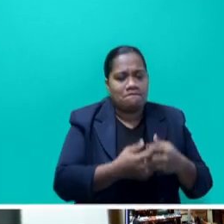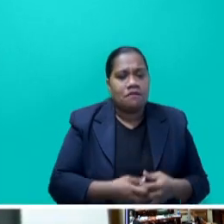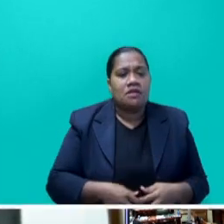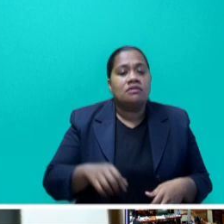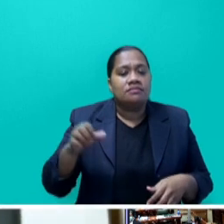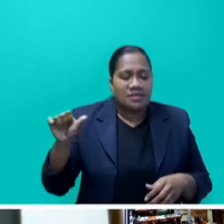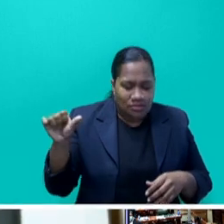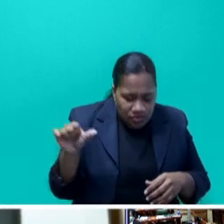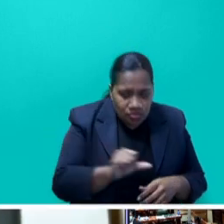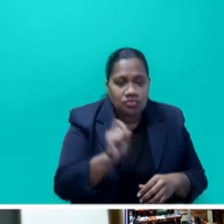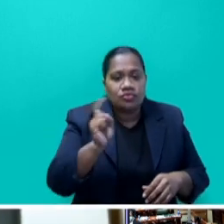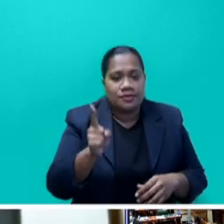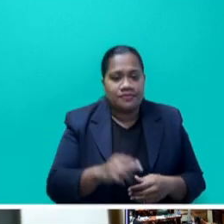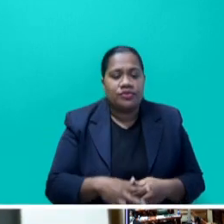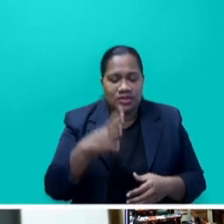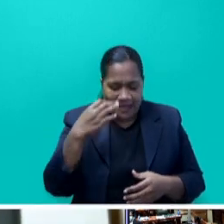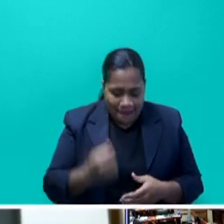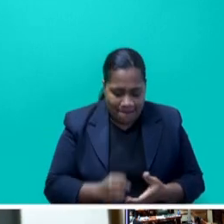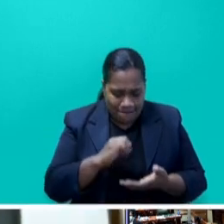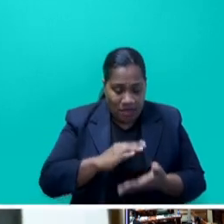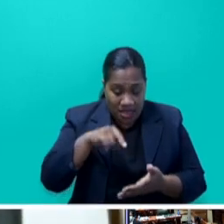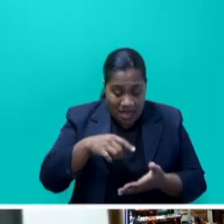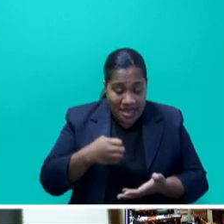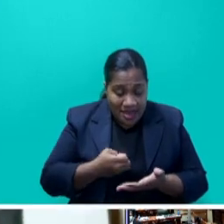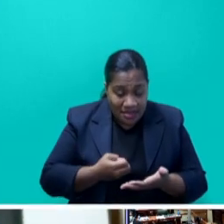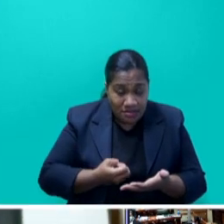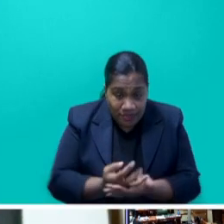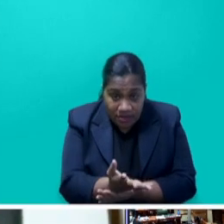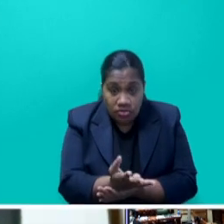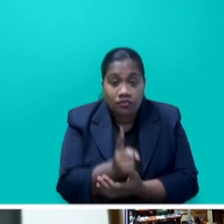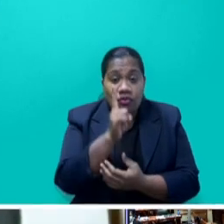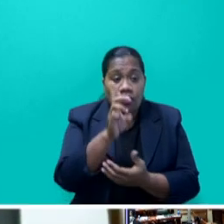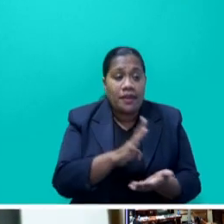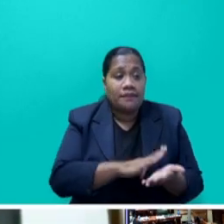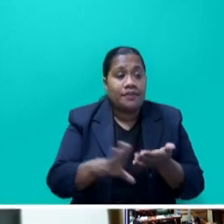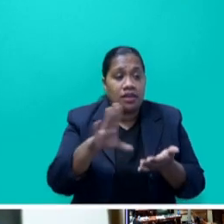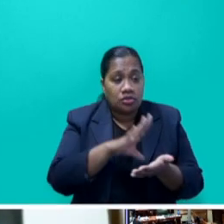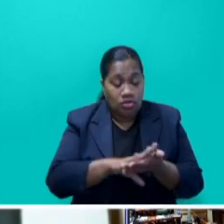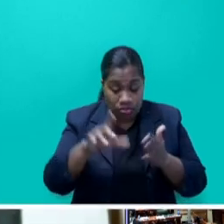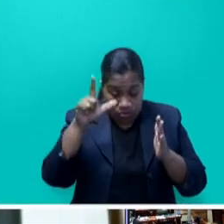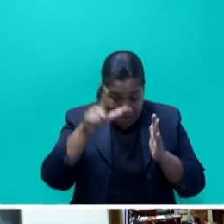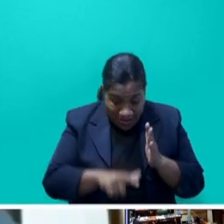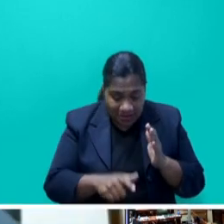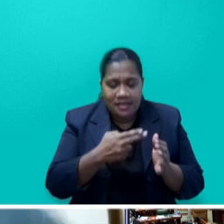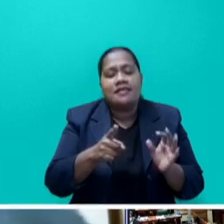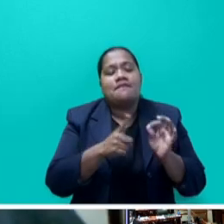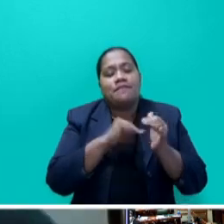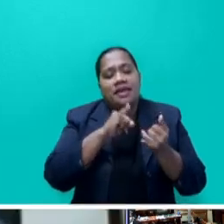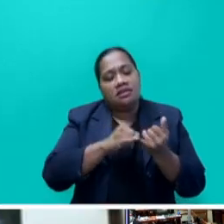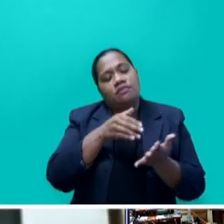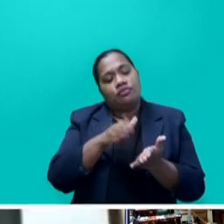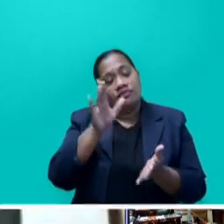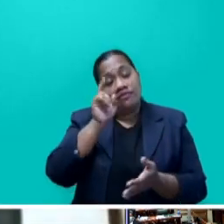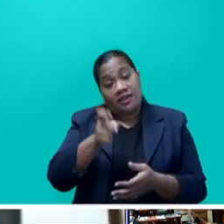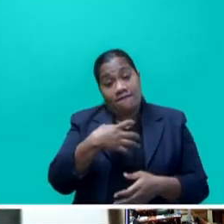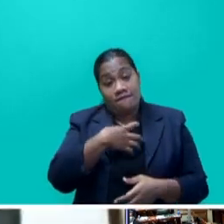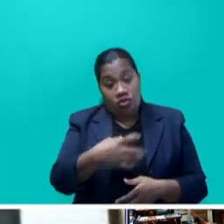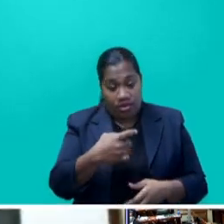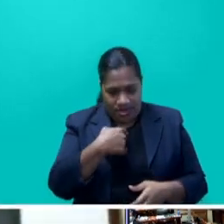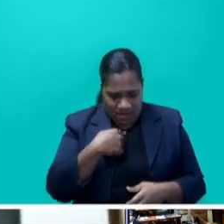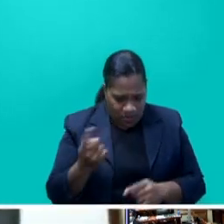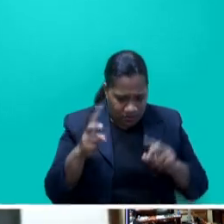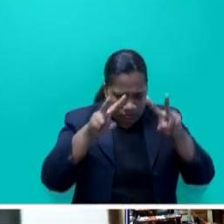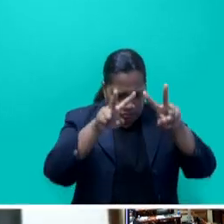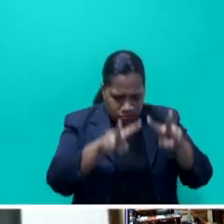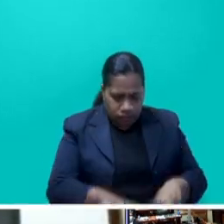requisition to incur expenditure is $1 million or less, the PS approves it. If it's more, then I have to see all the documentation.